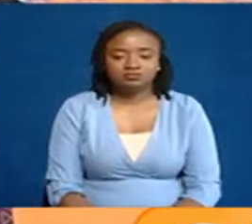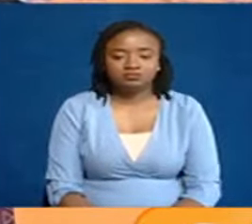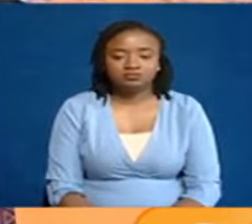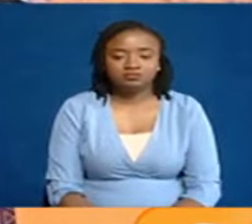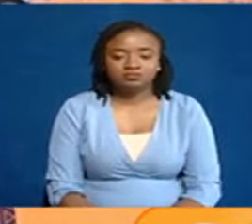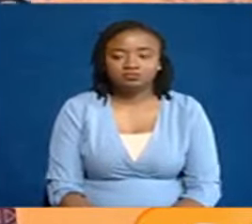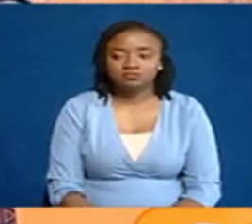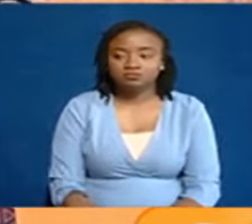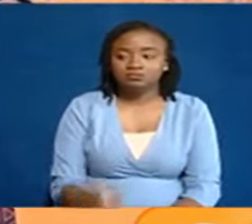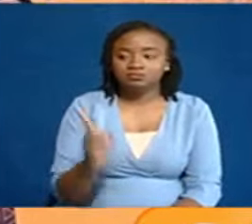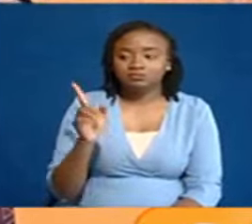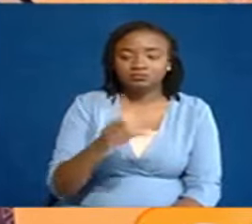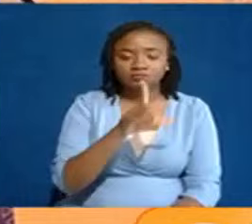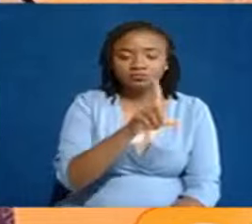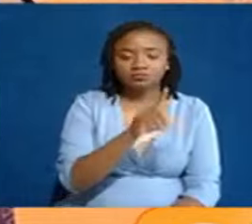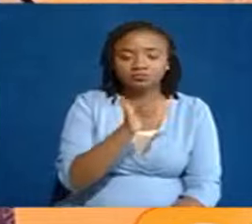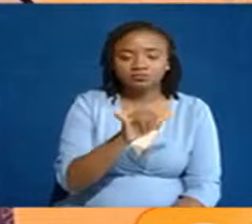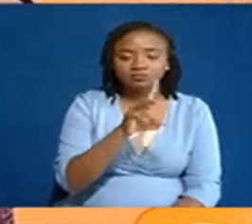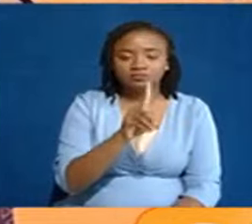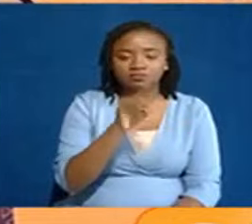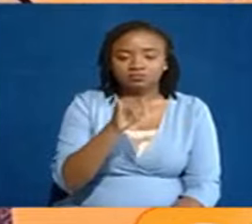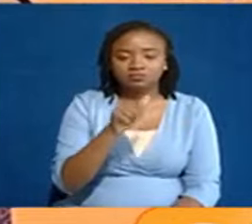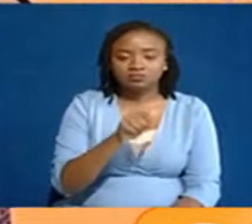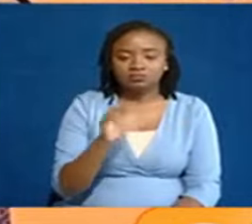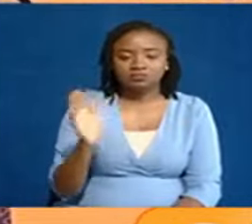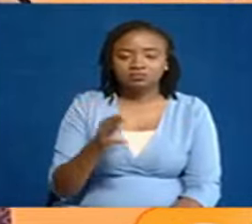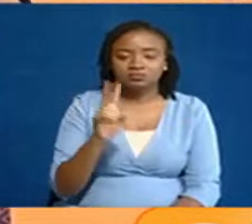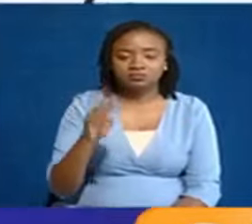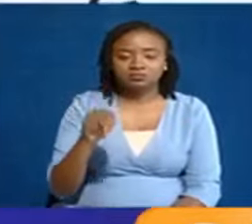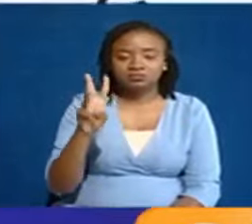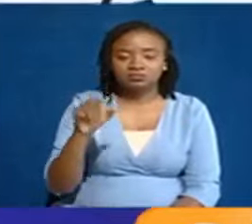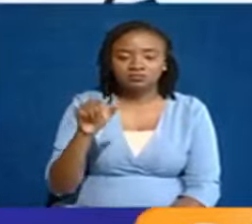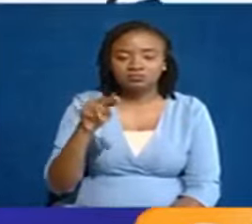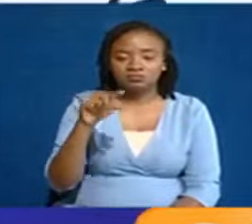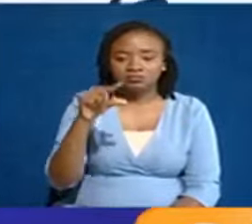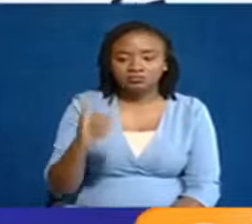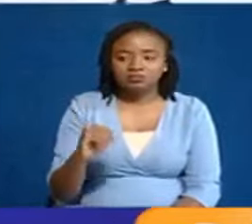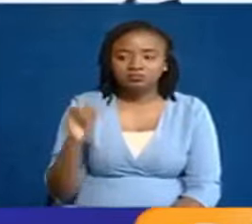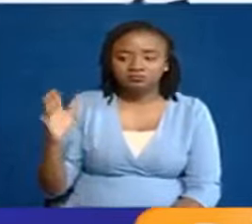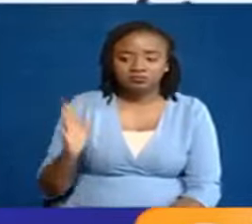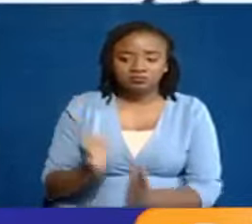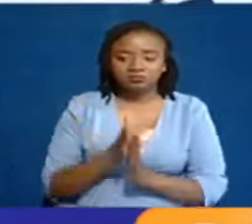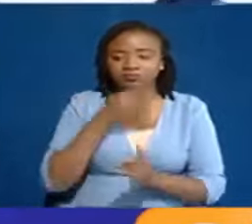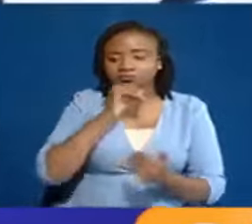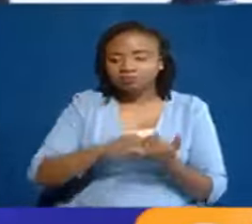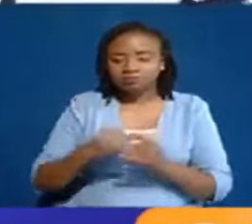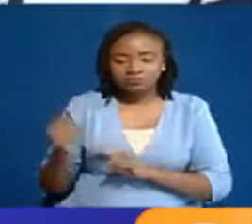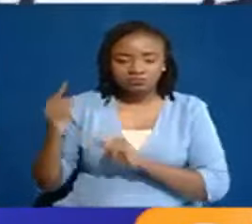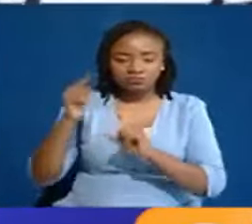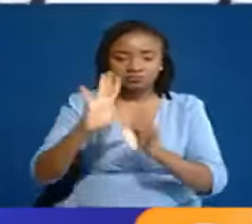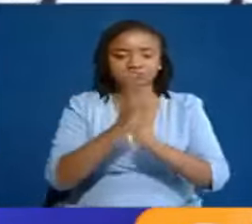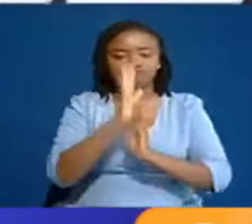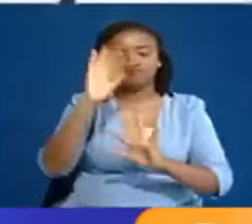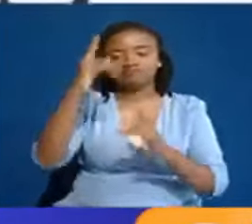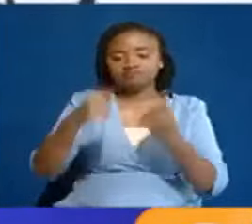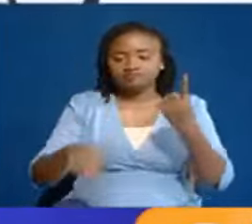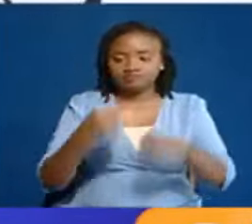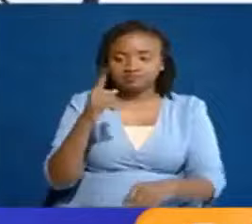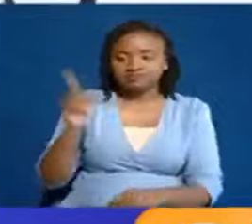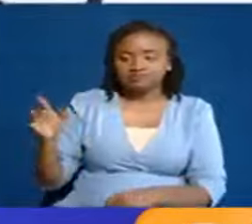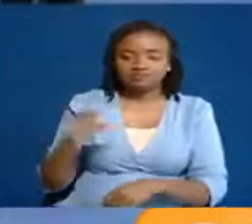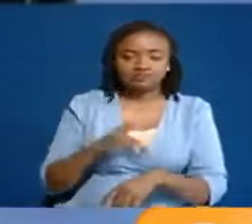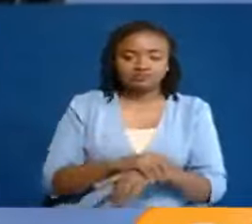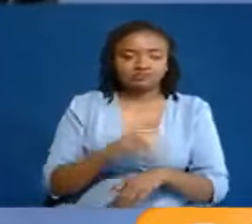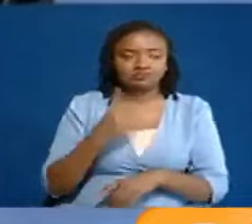Lydia Mwangi was accompanied by her husband Ruben Chege Mwangi to celebrate their win of 224,000 Kenya